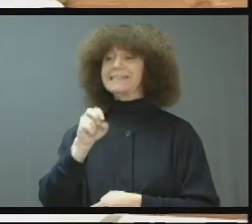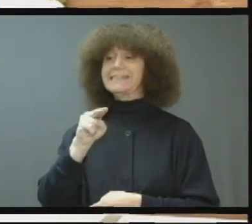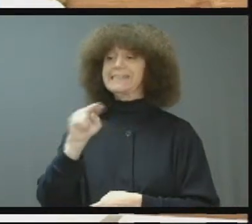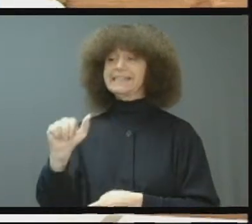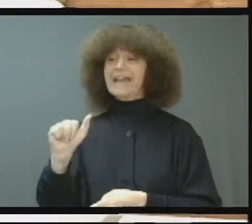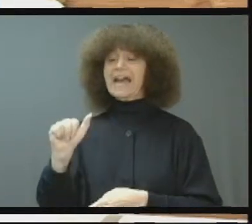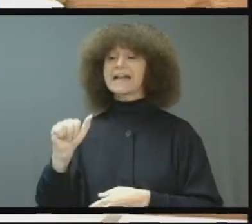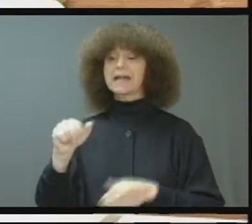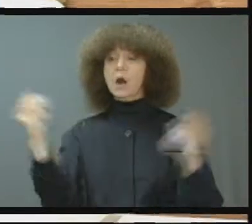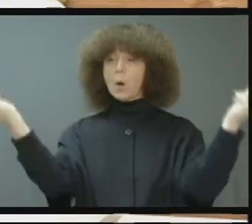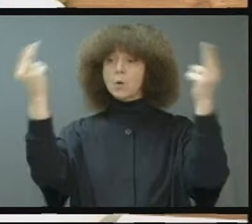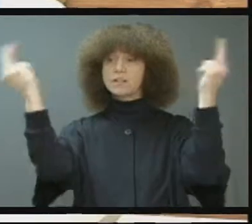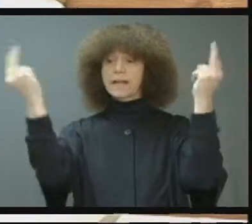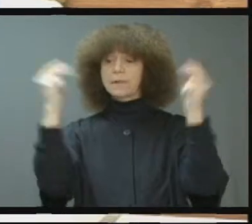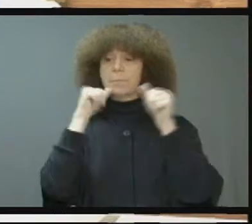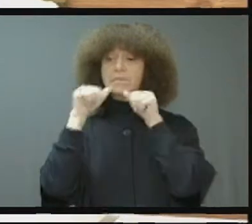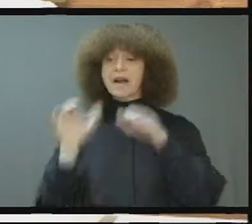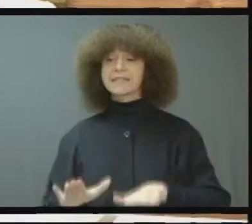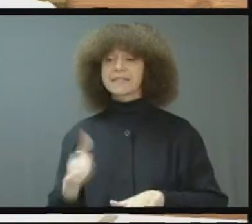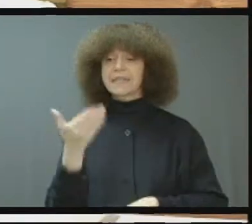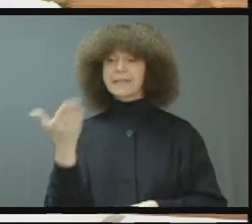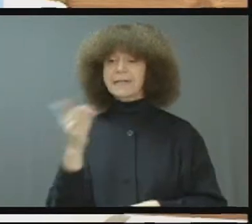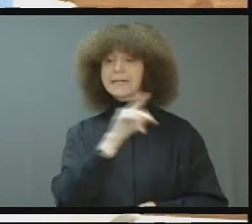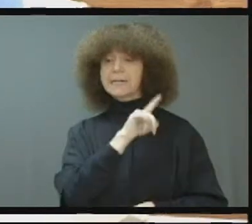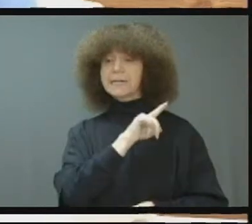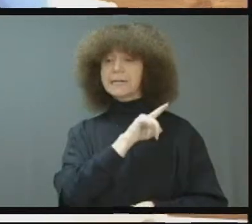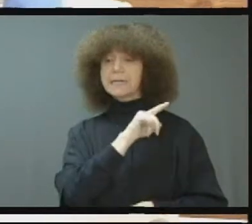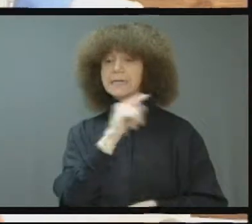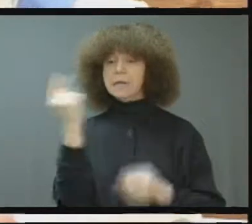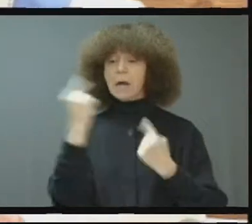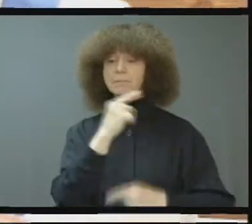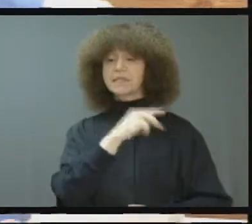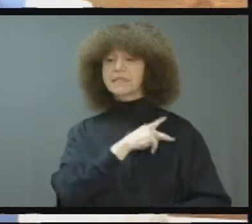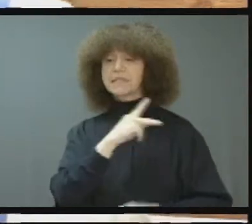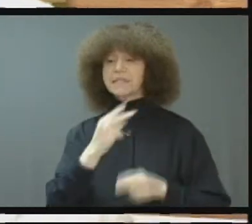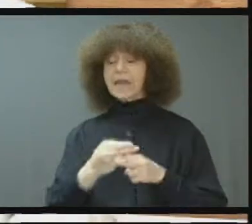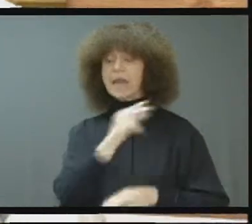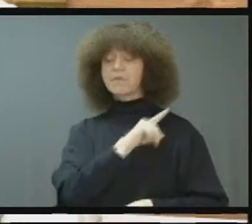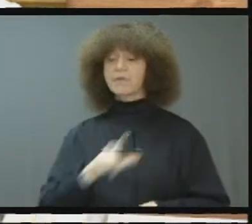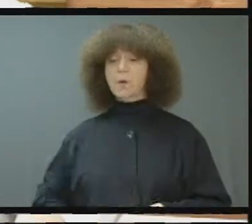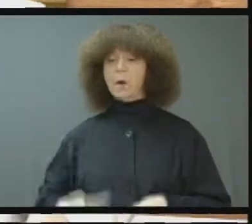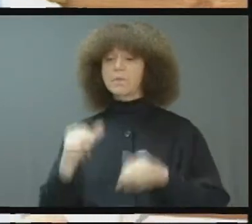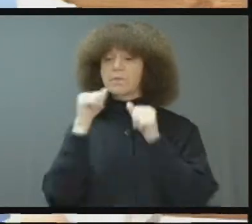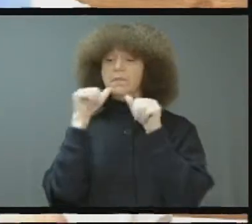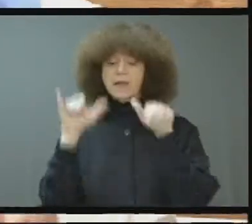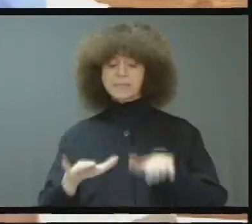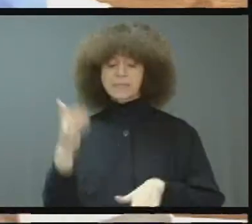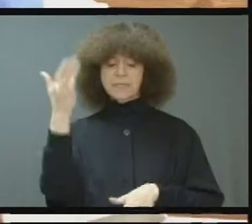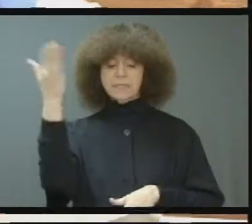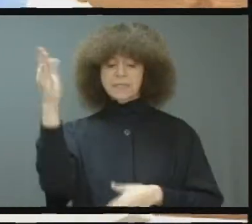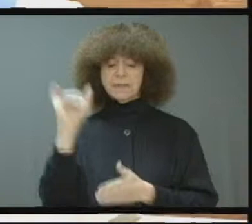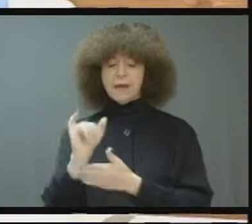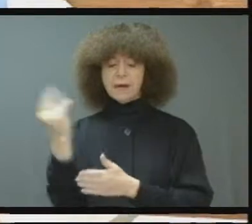of our father David. Hosanna in the highest." Thus endeth our text.